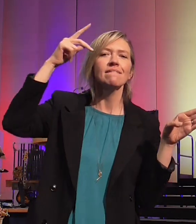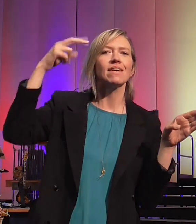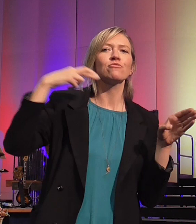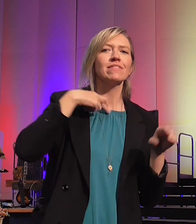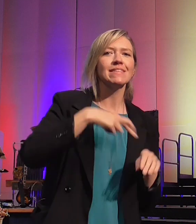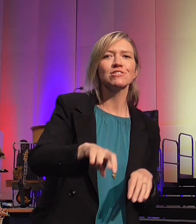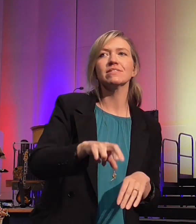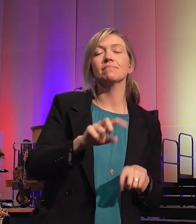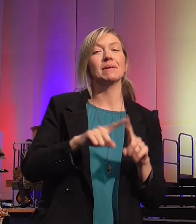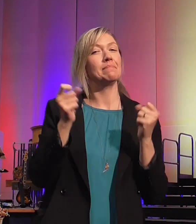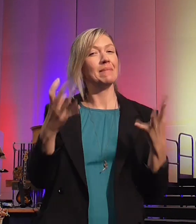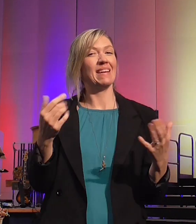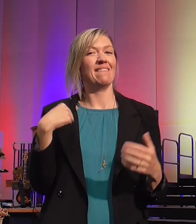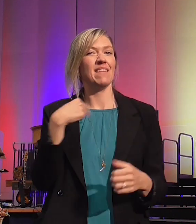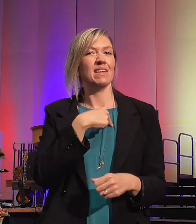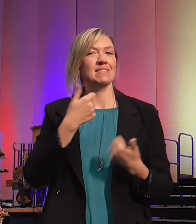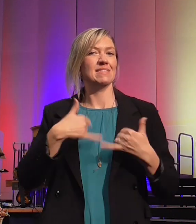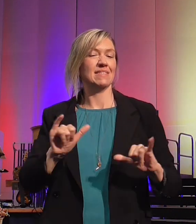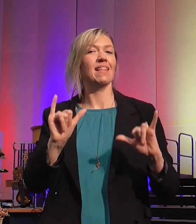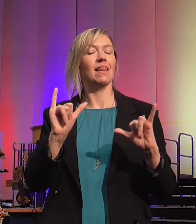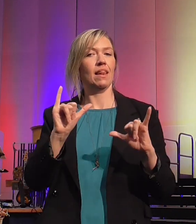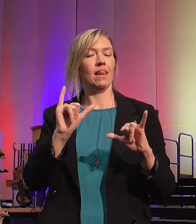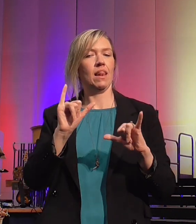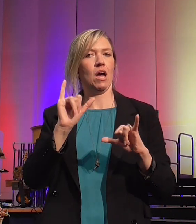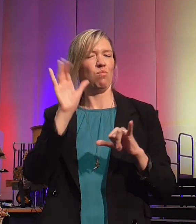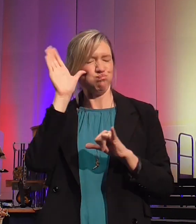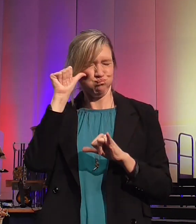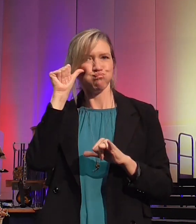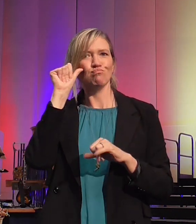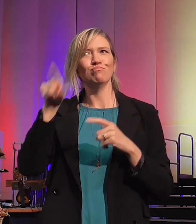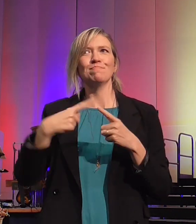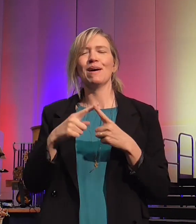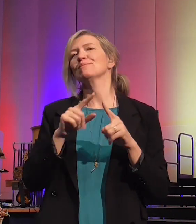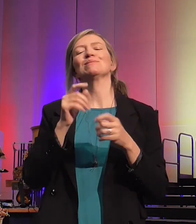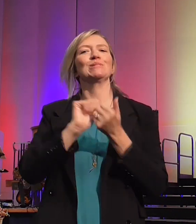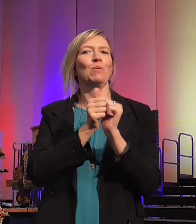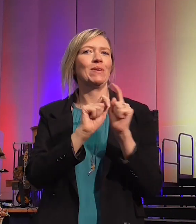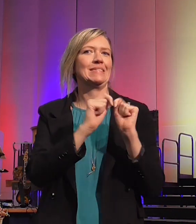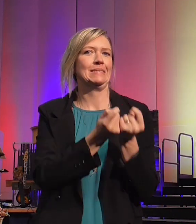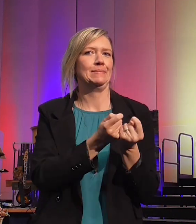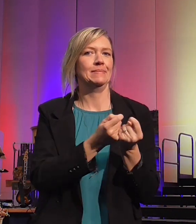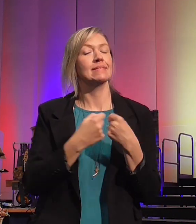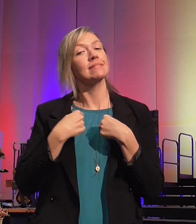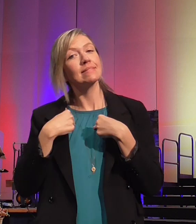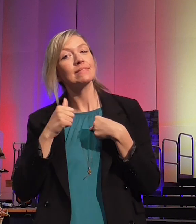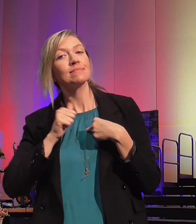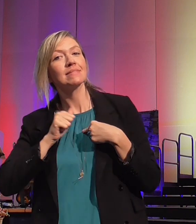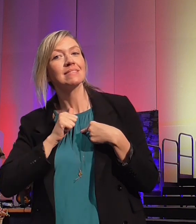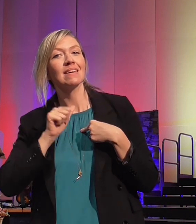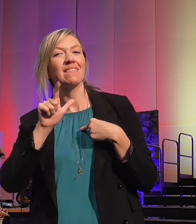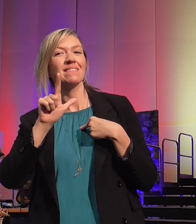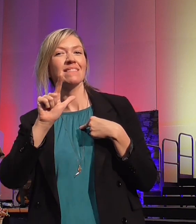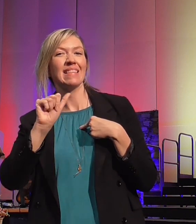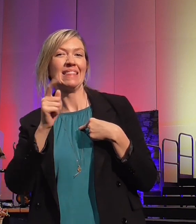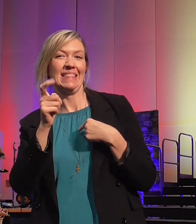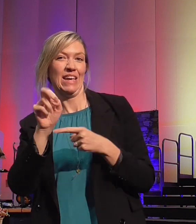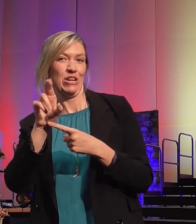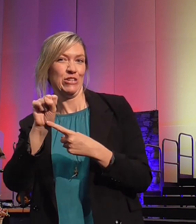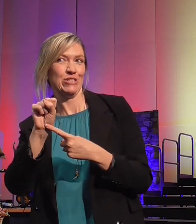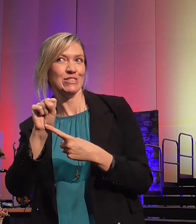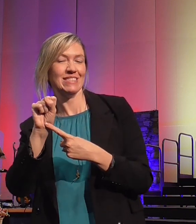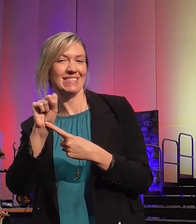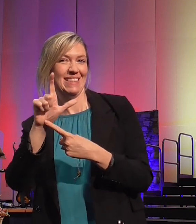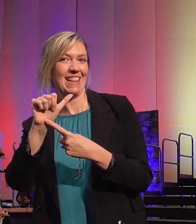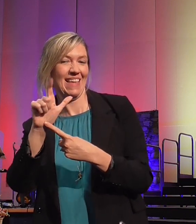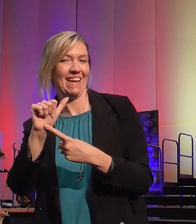philosophically and religiously, but so many of us are still fundamentalists around our sports teams. I, being a Los Angeles Lakers